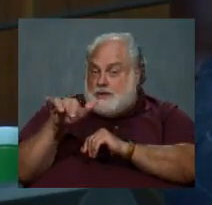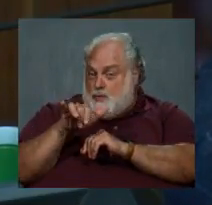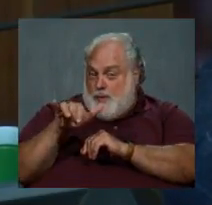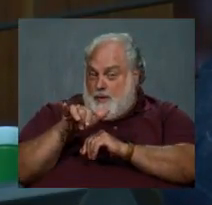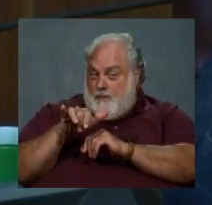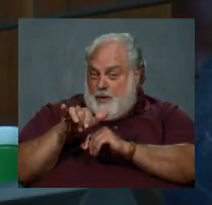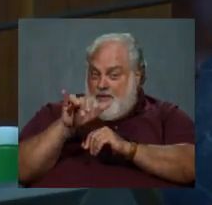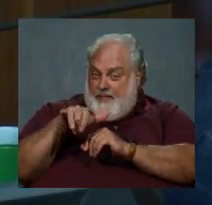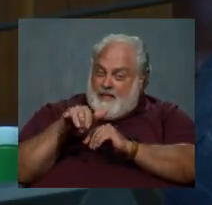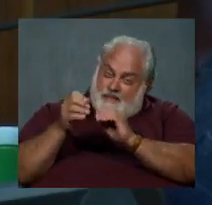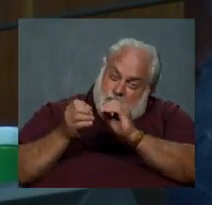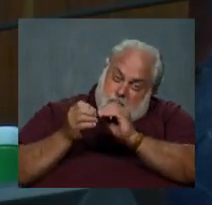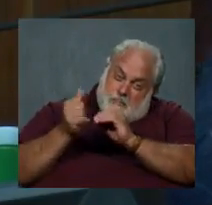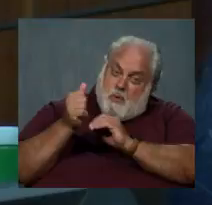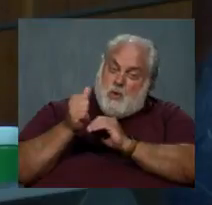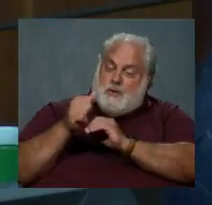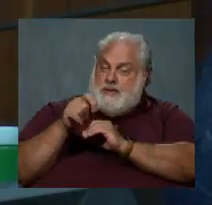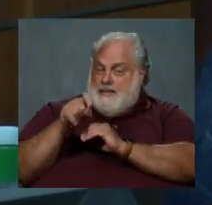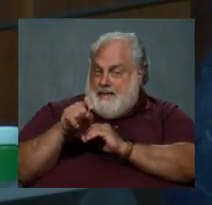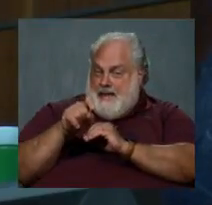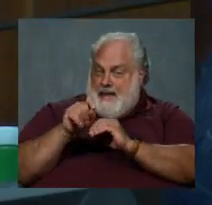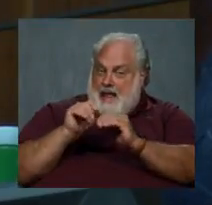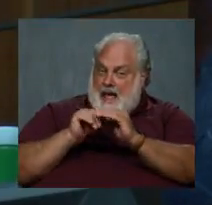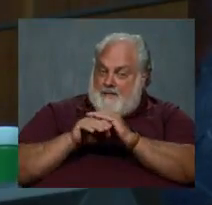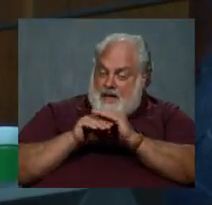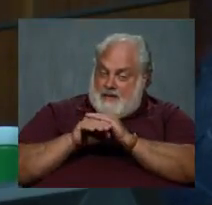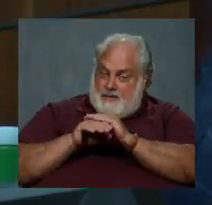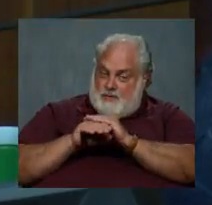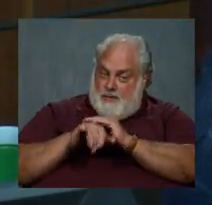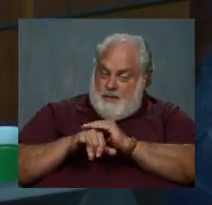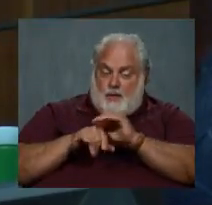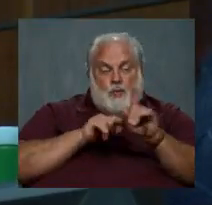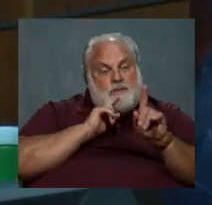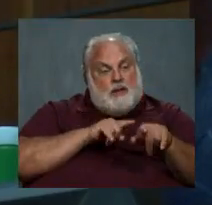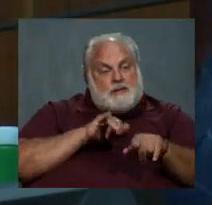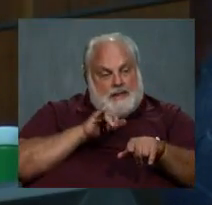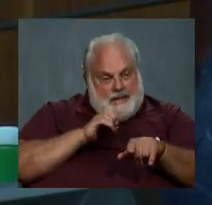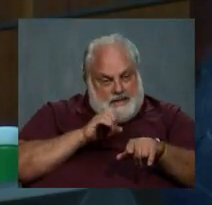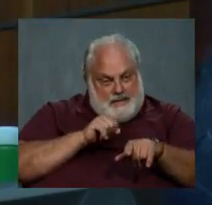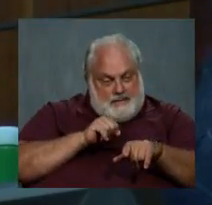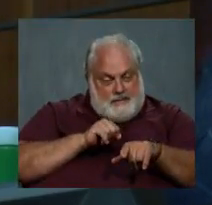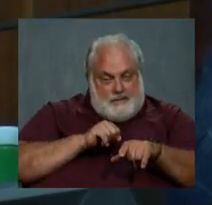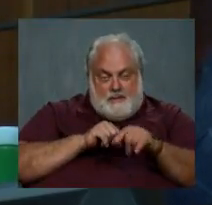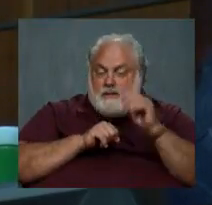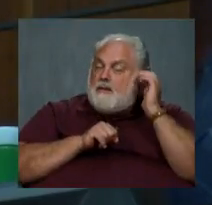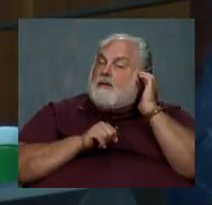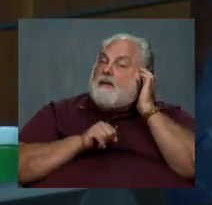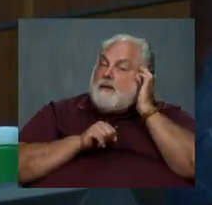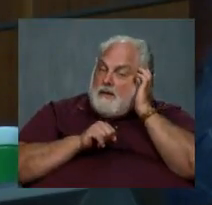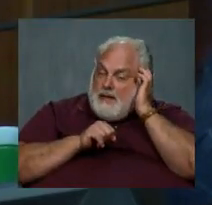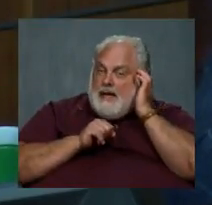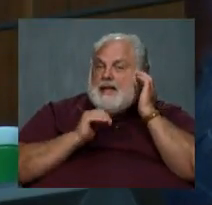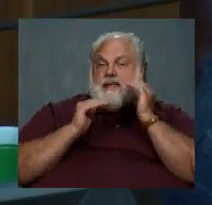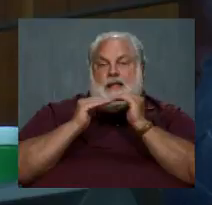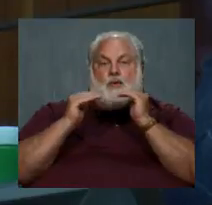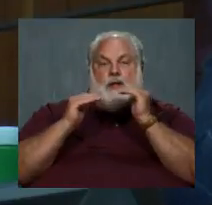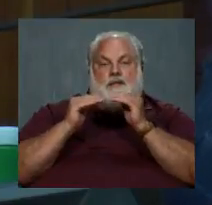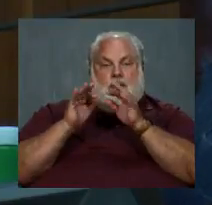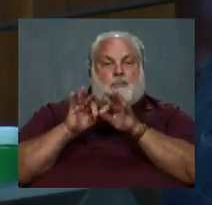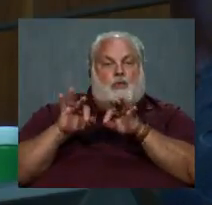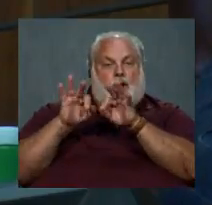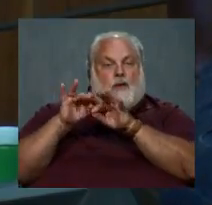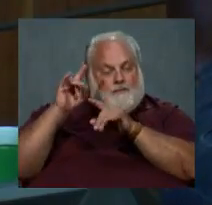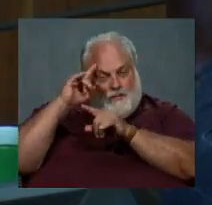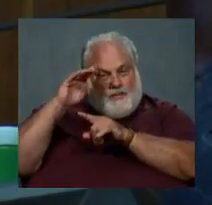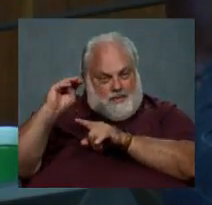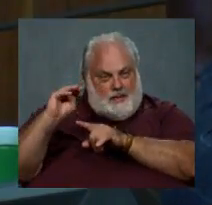they're the ones needing access to it. That is correct. Before us, and it's just as important to them to have it from that same